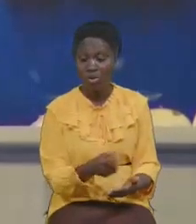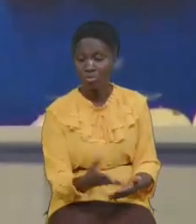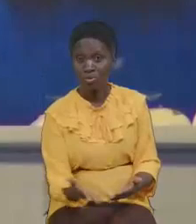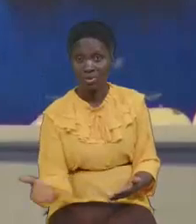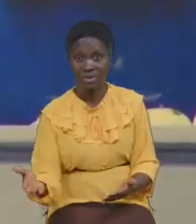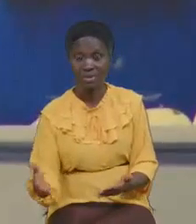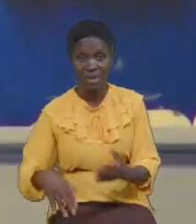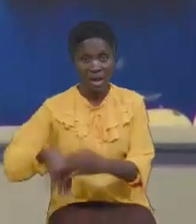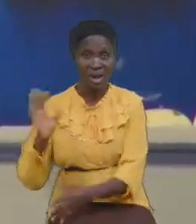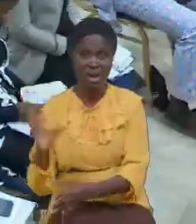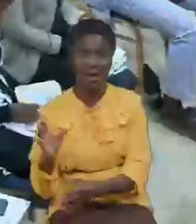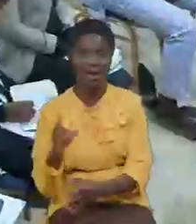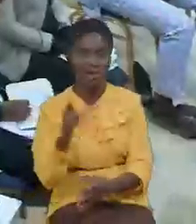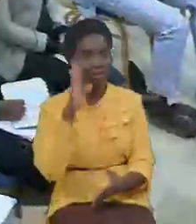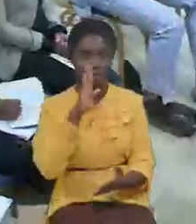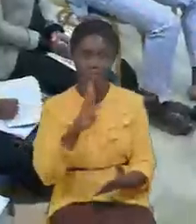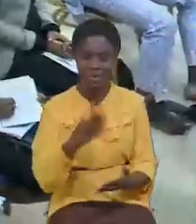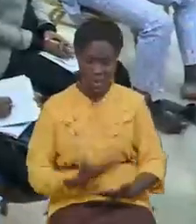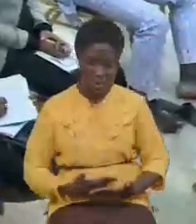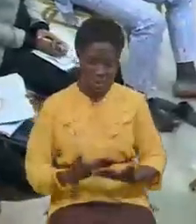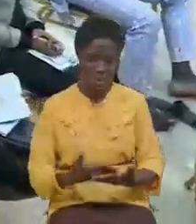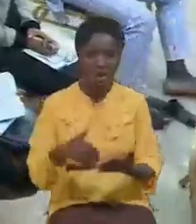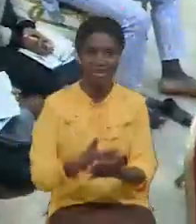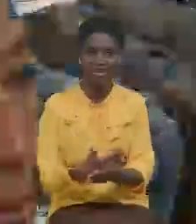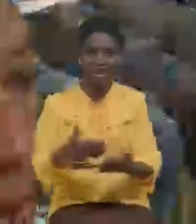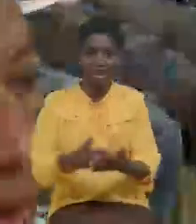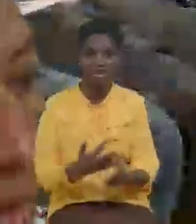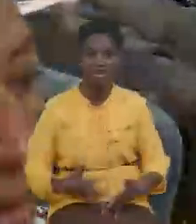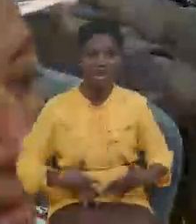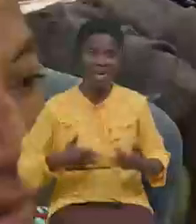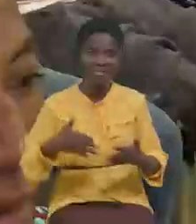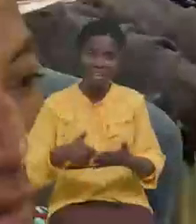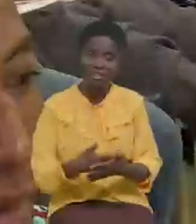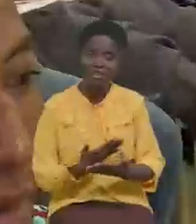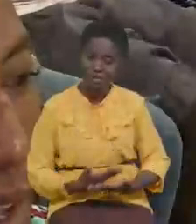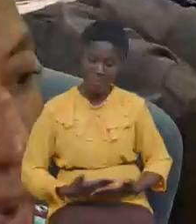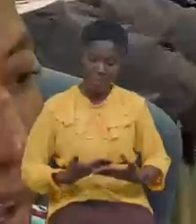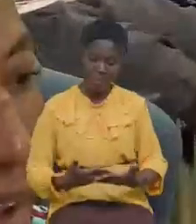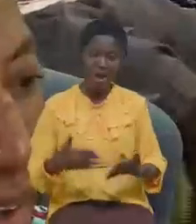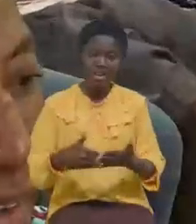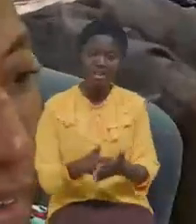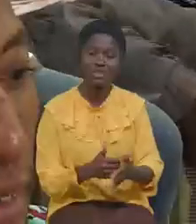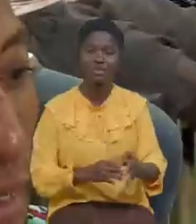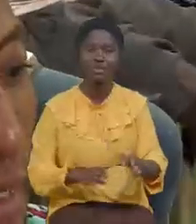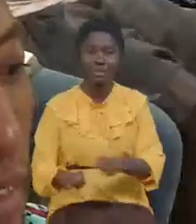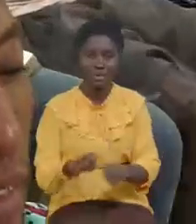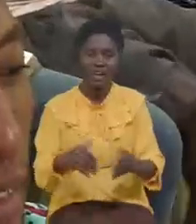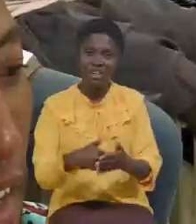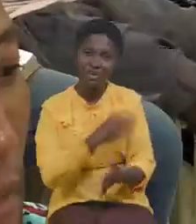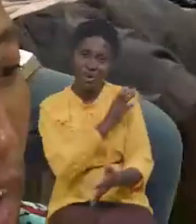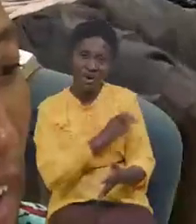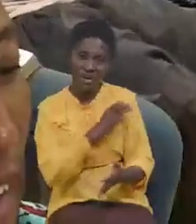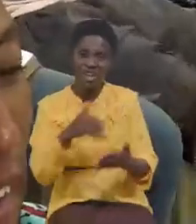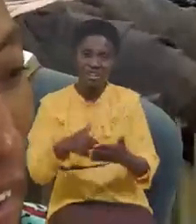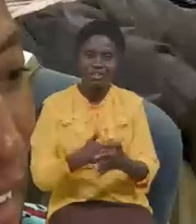afresh. New life, new birth, new character, new